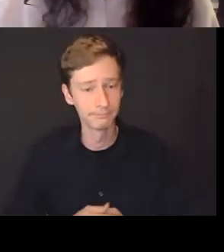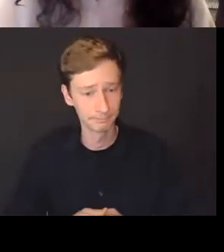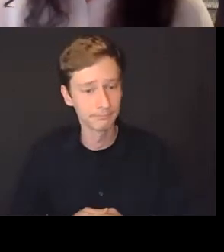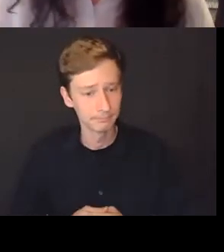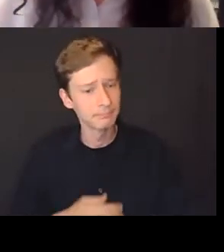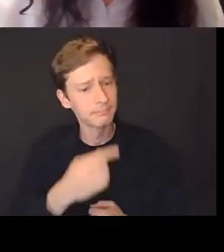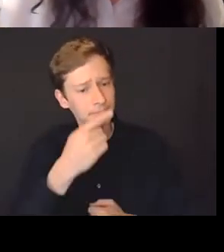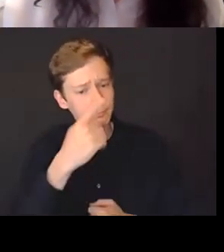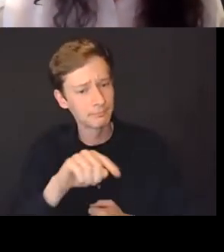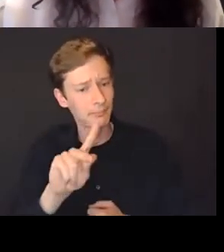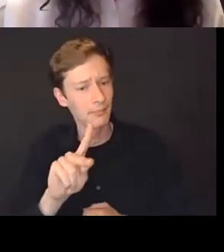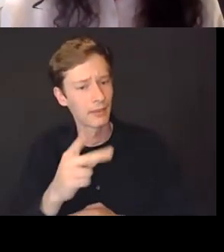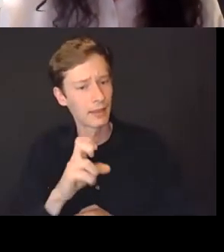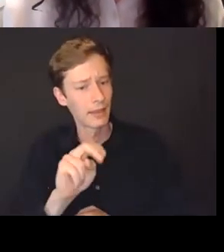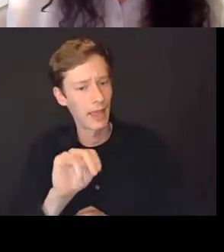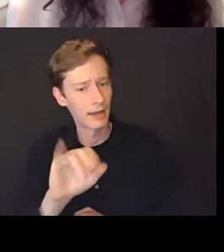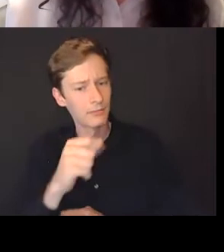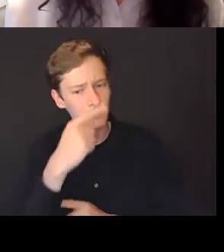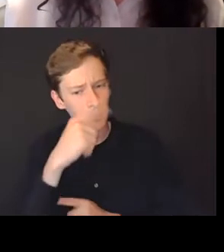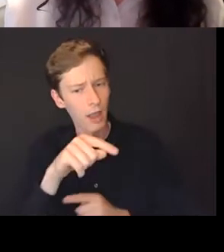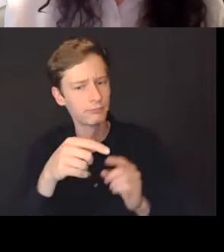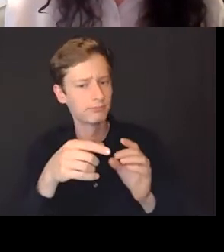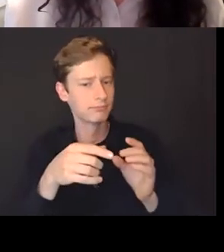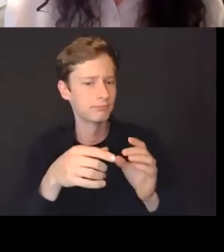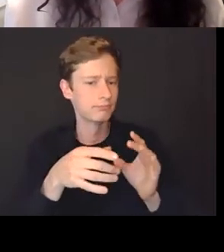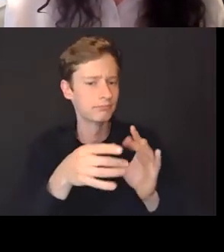Can you share more about your concerns